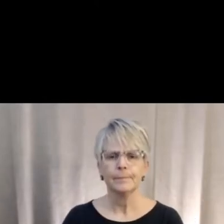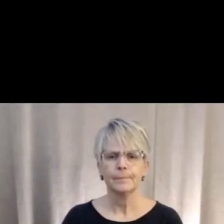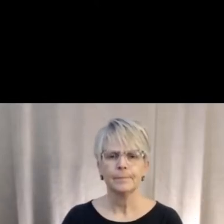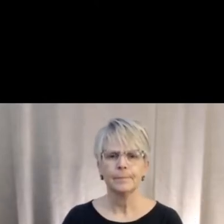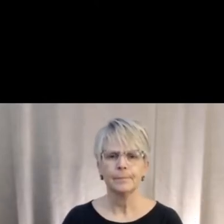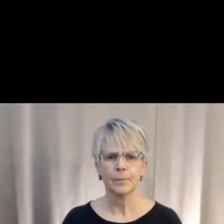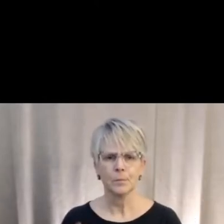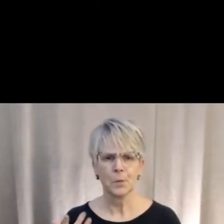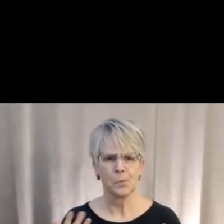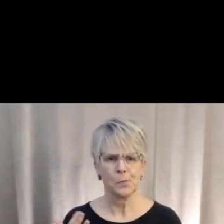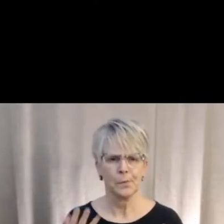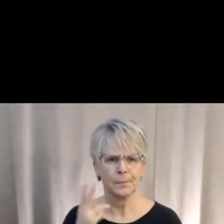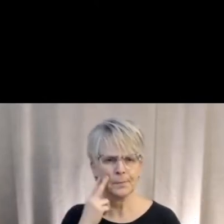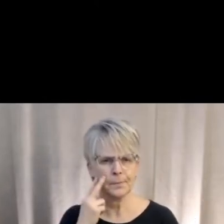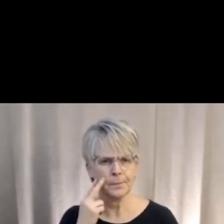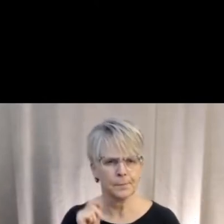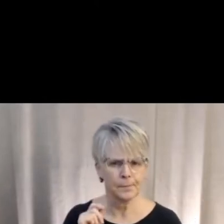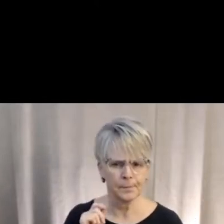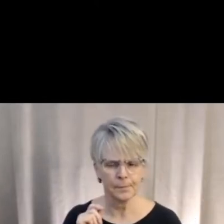Here we go.